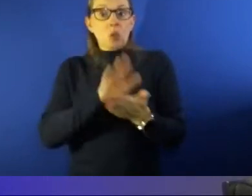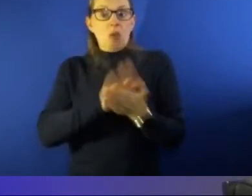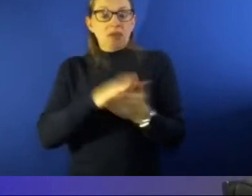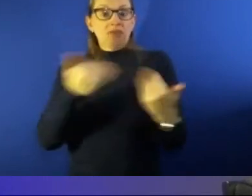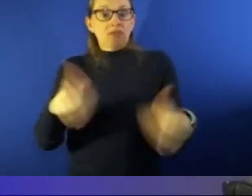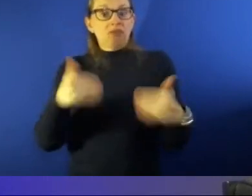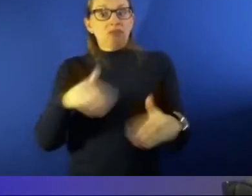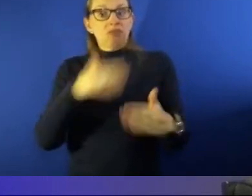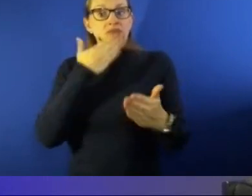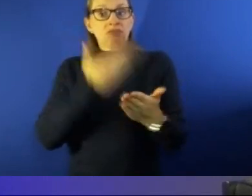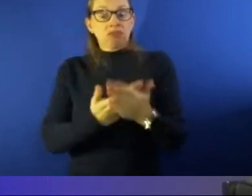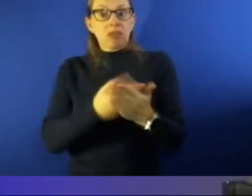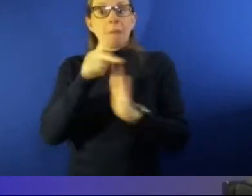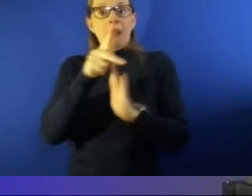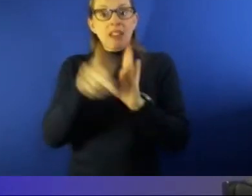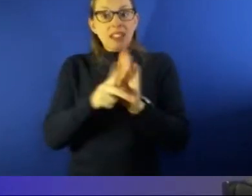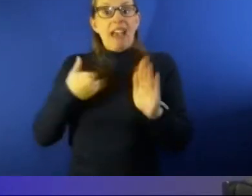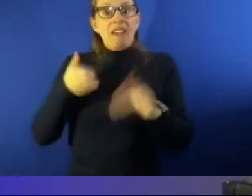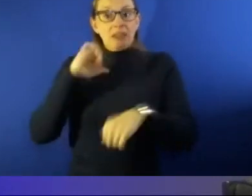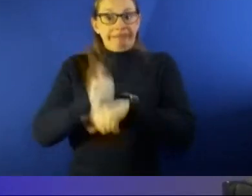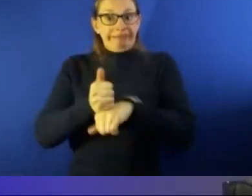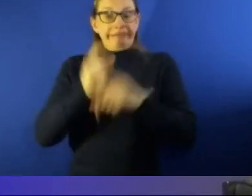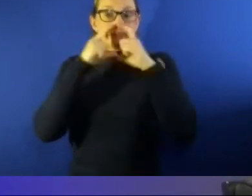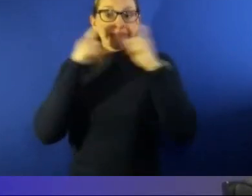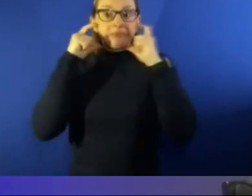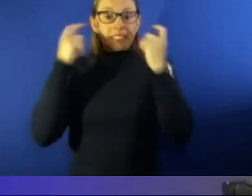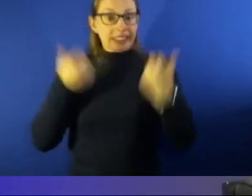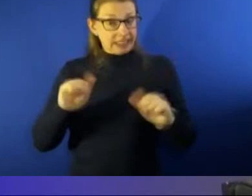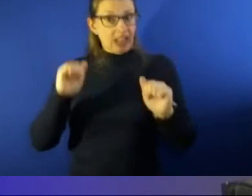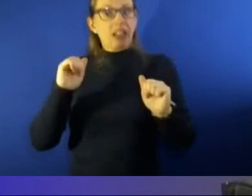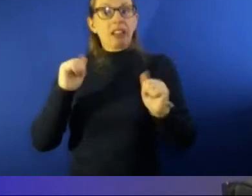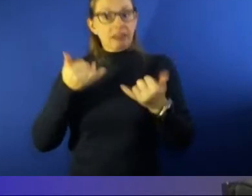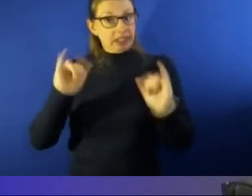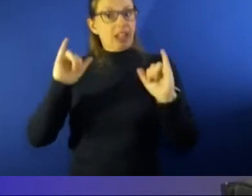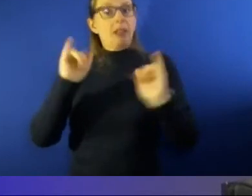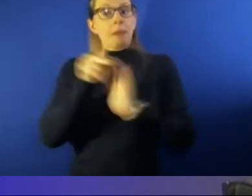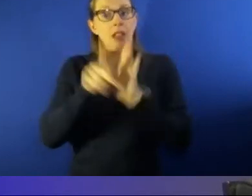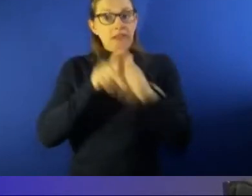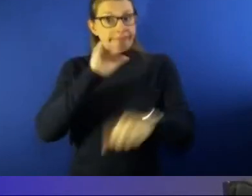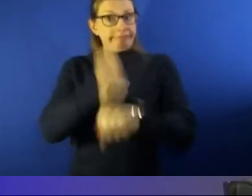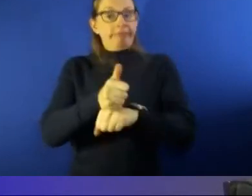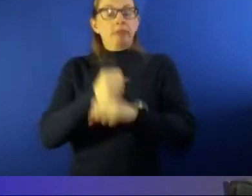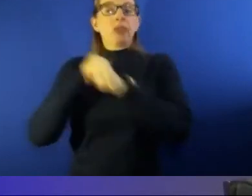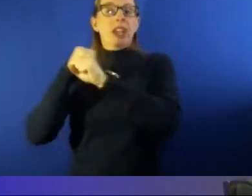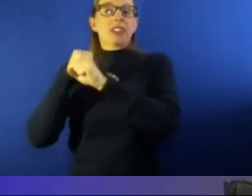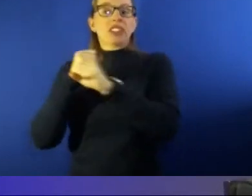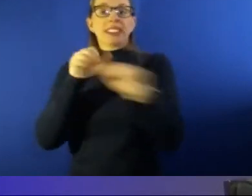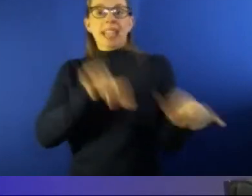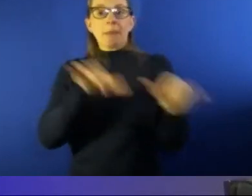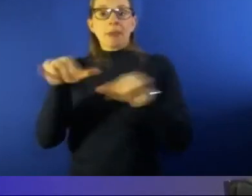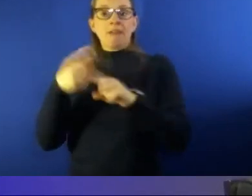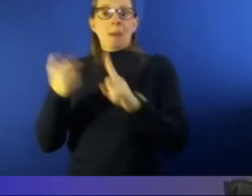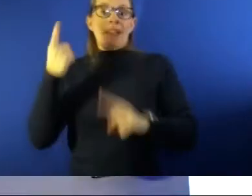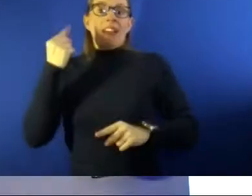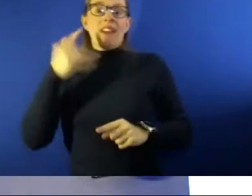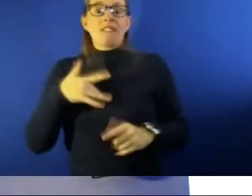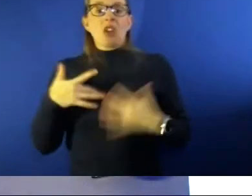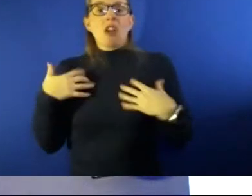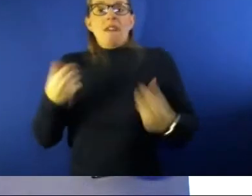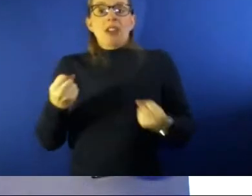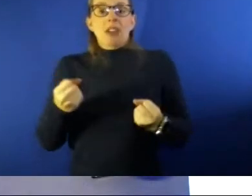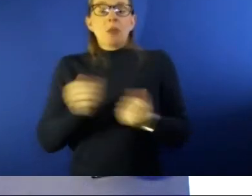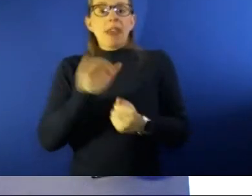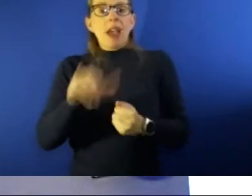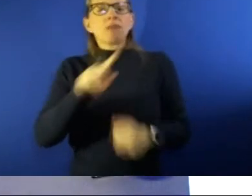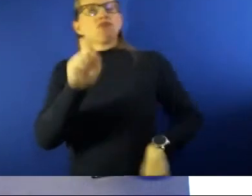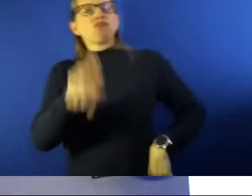required policy, and they've still have a lot of the same protections in place that they did last year. So I feel very confident about that. I have a question for you. What do you think